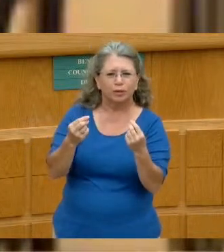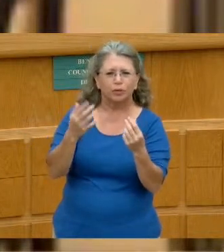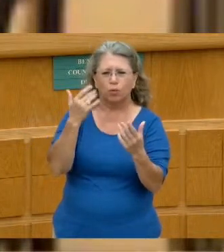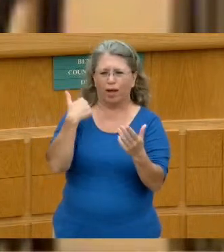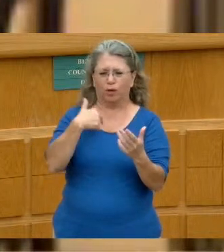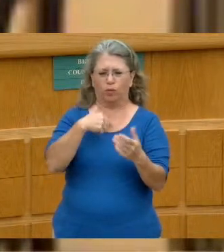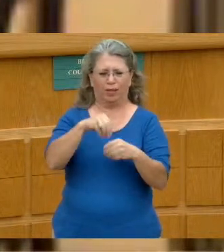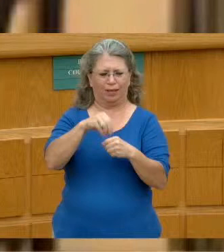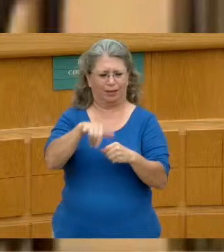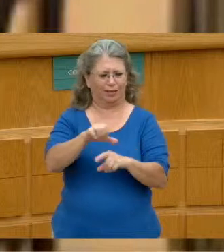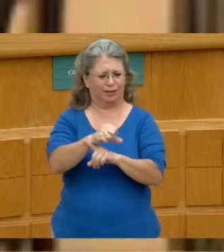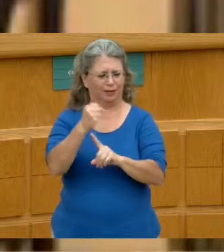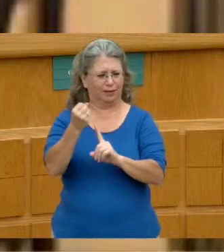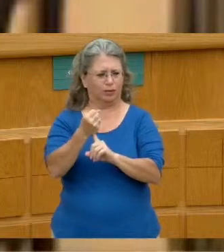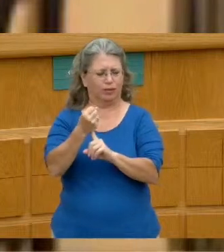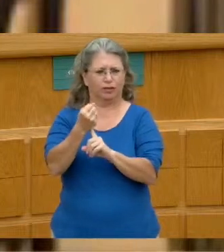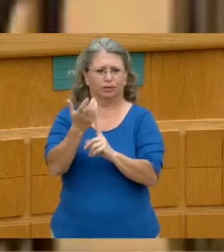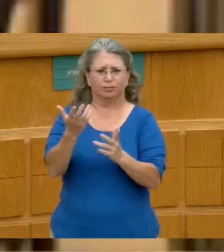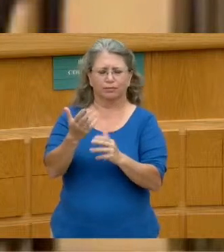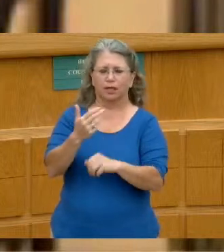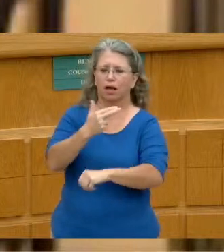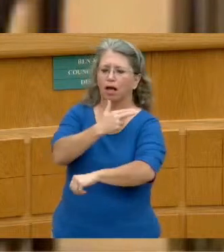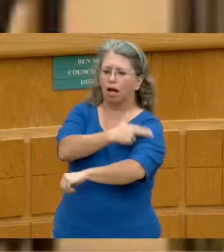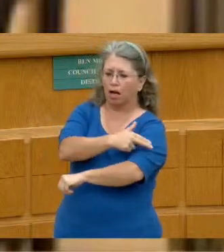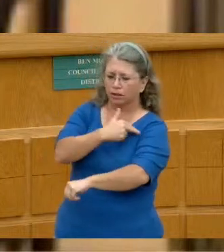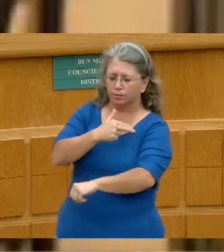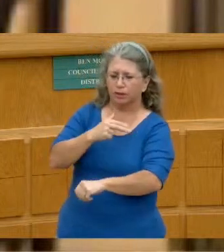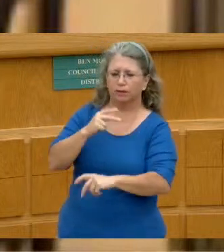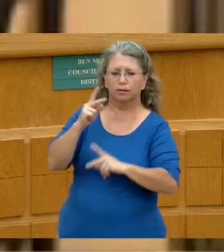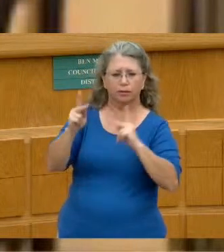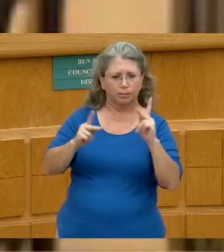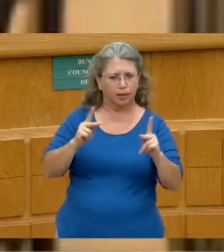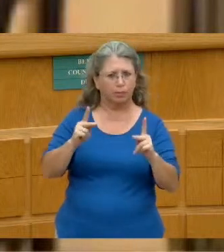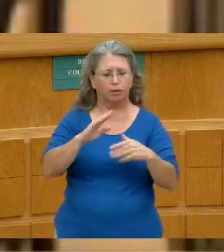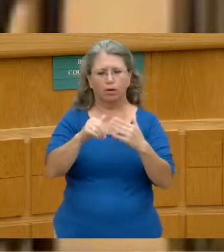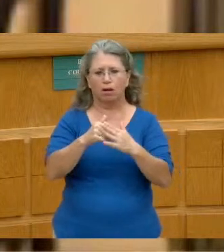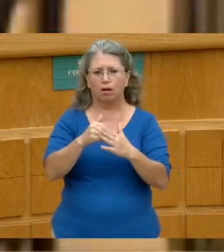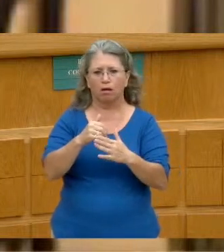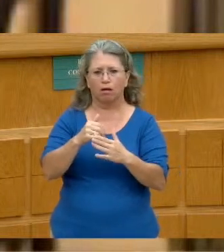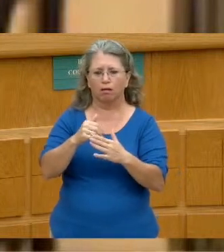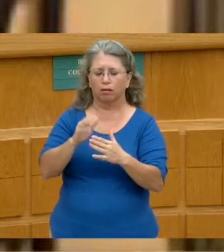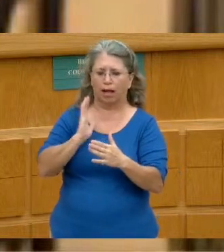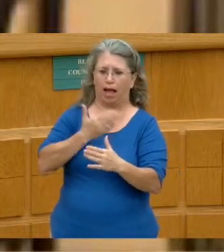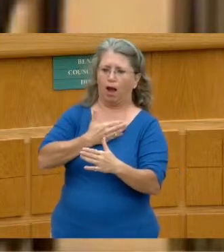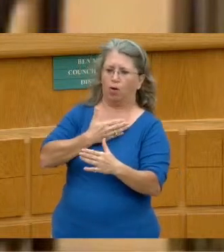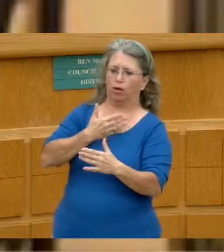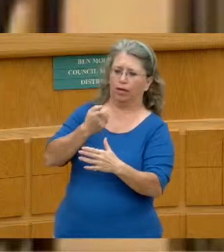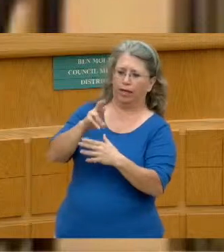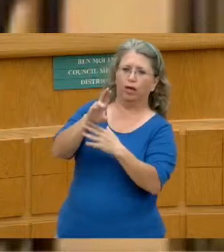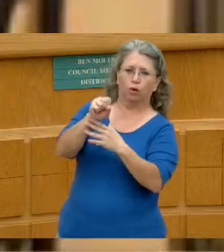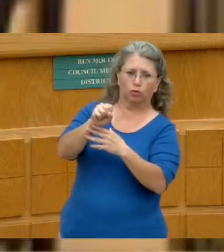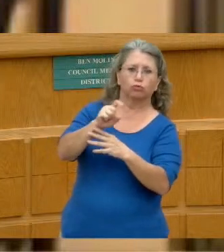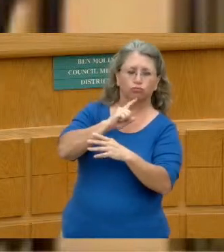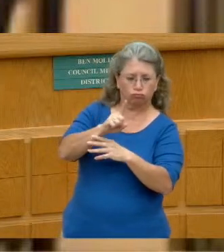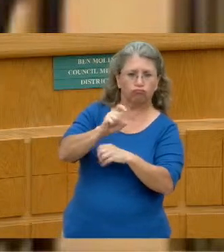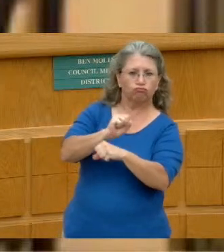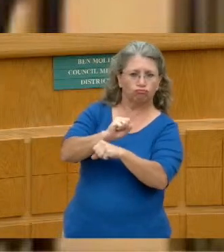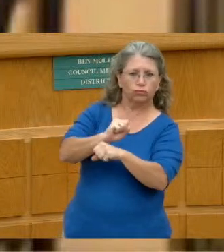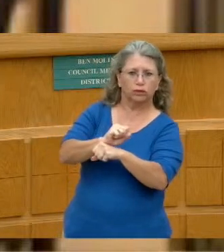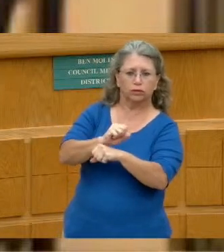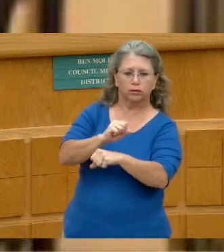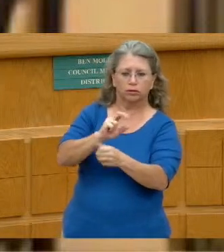that we're in? Hospital personnel, we all say these are our heroes, and they are. The nurses, the doctors,